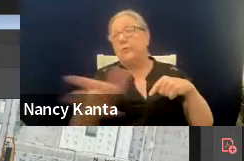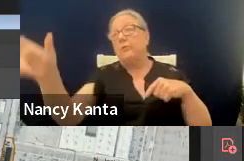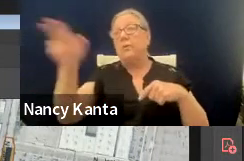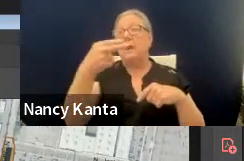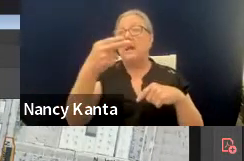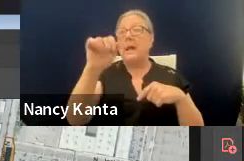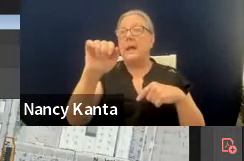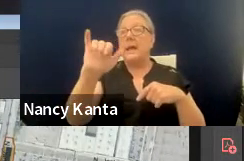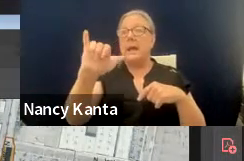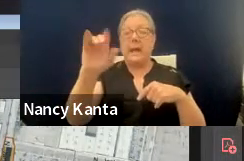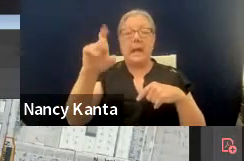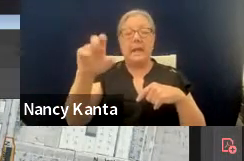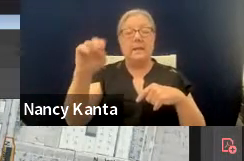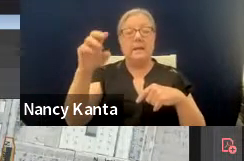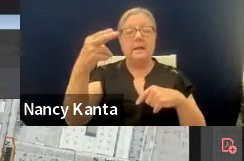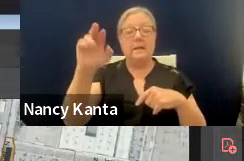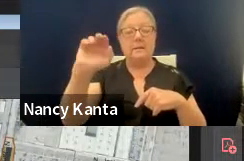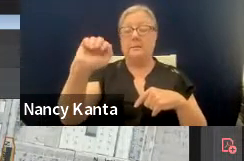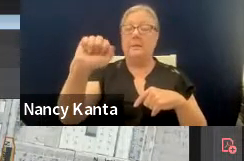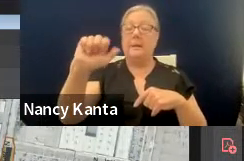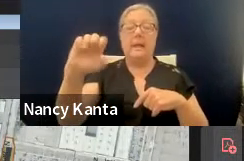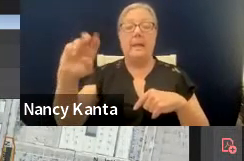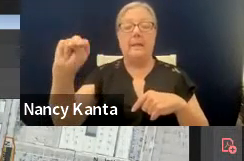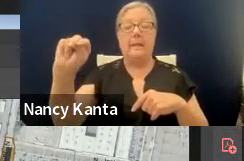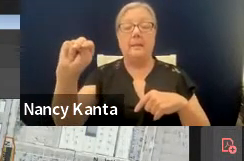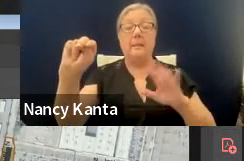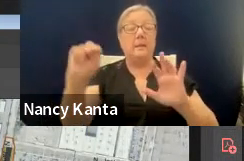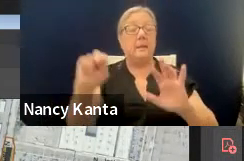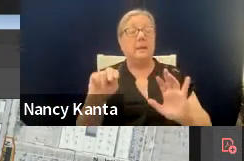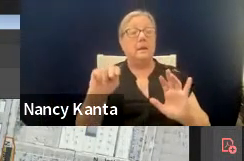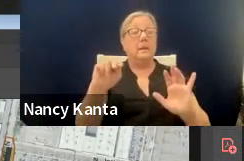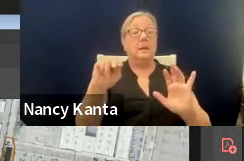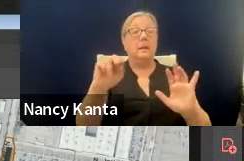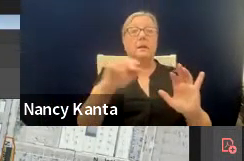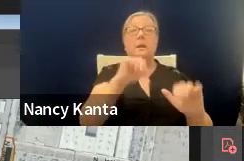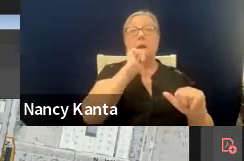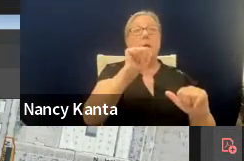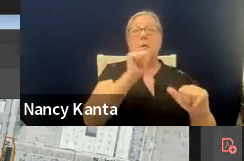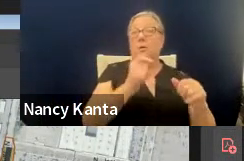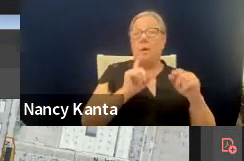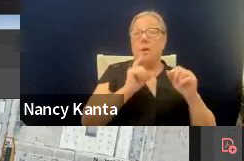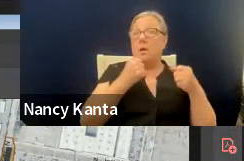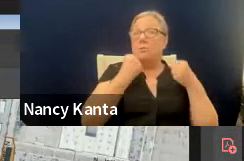be instead of coming northbound, because that